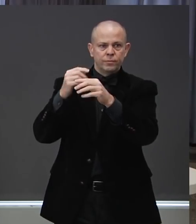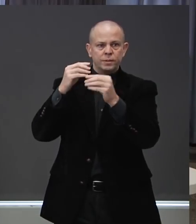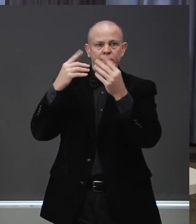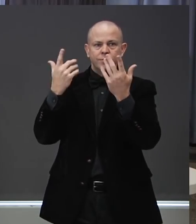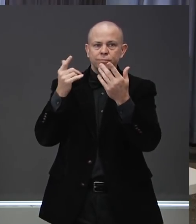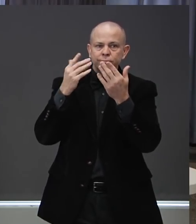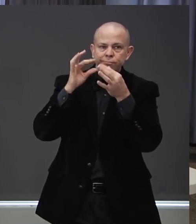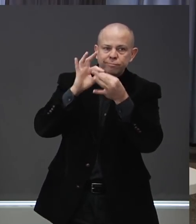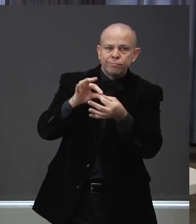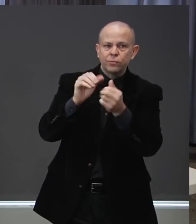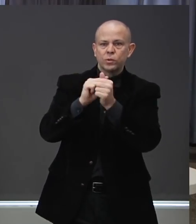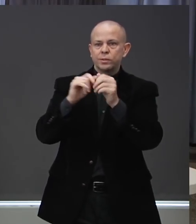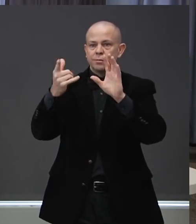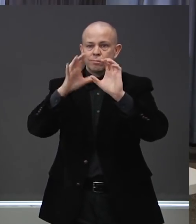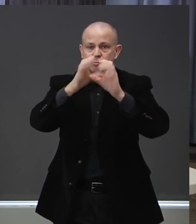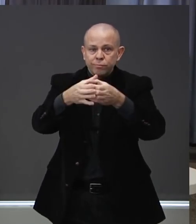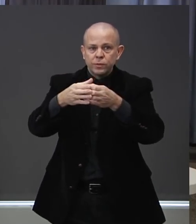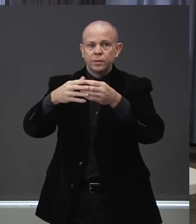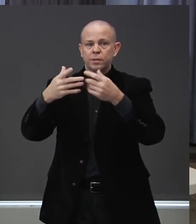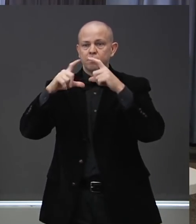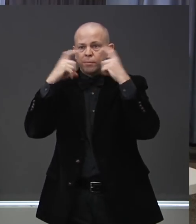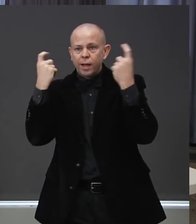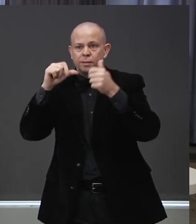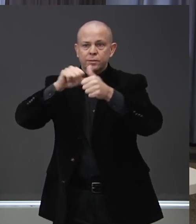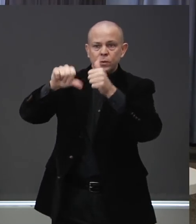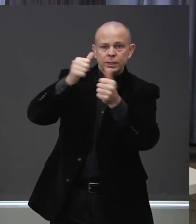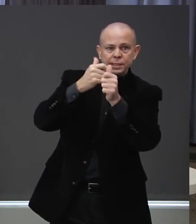contact, face coverings, hand hygiene, et cetera.